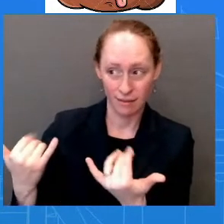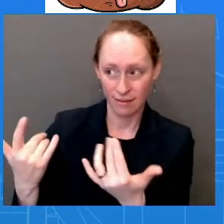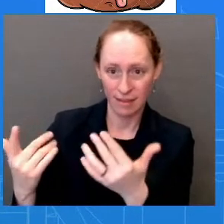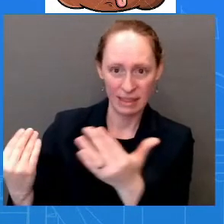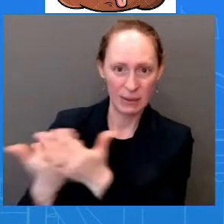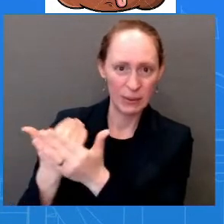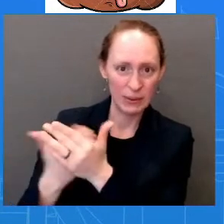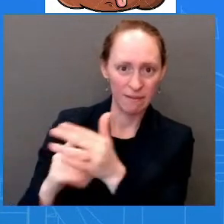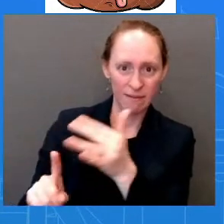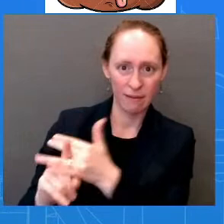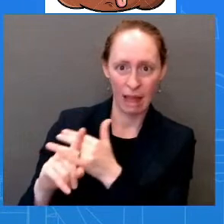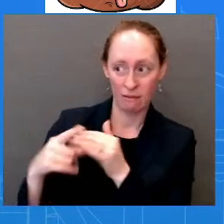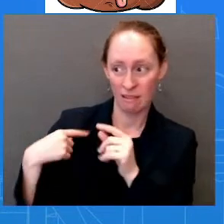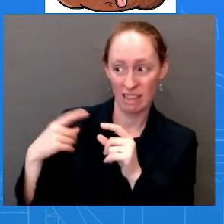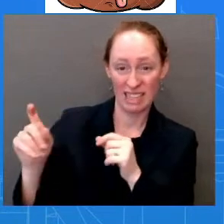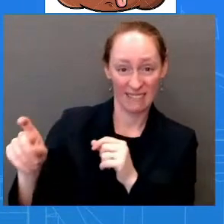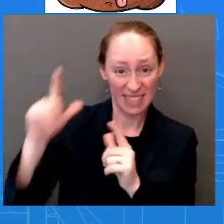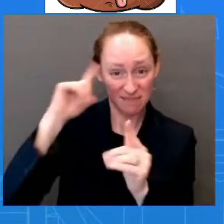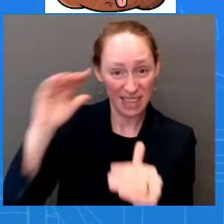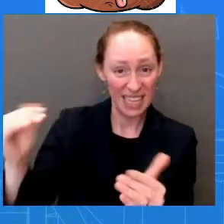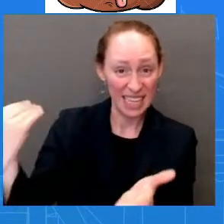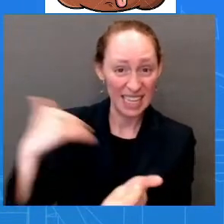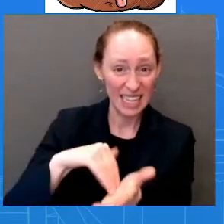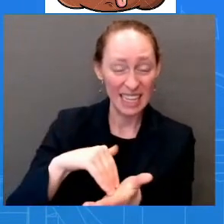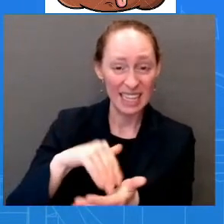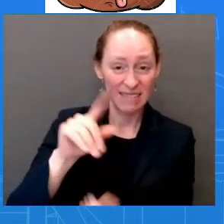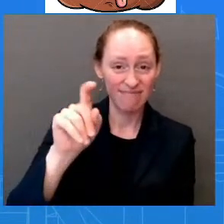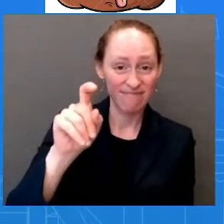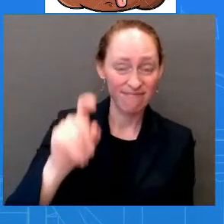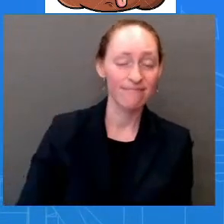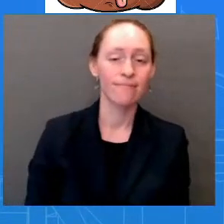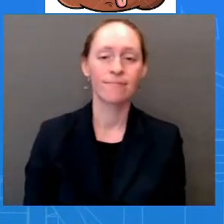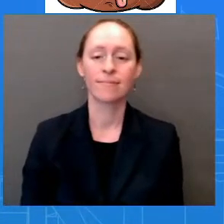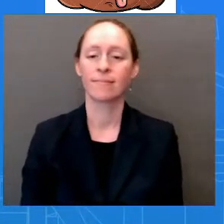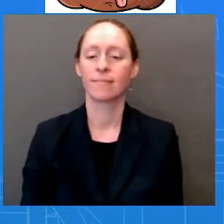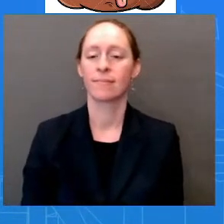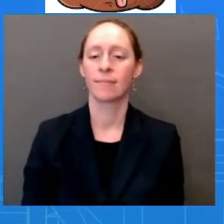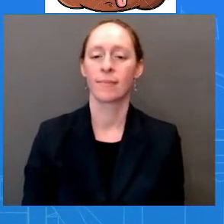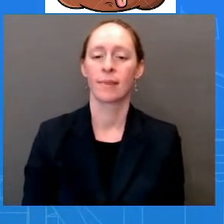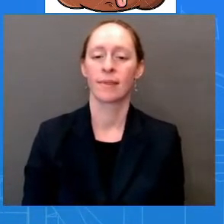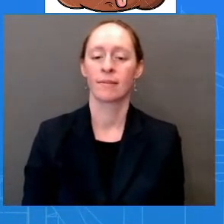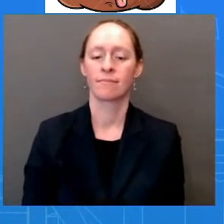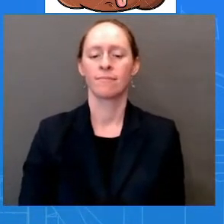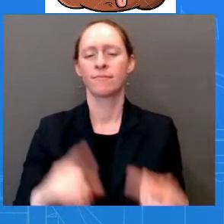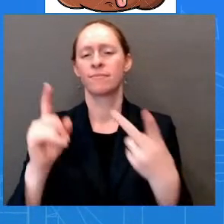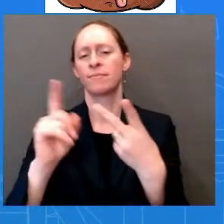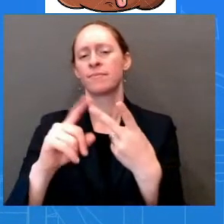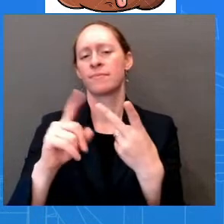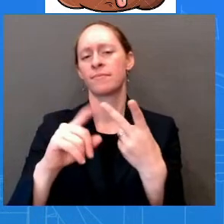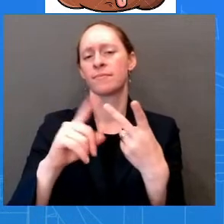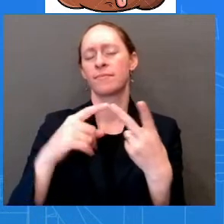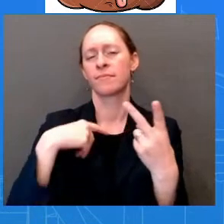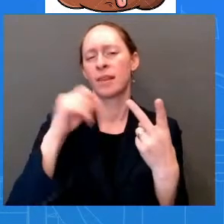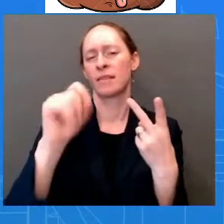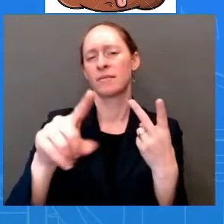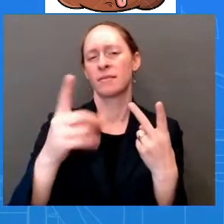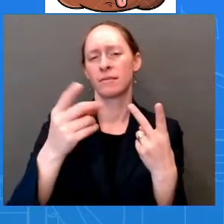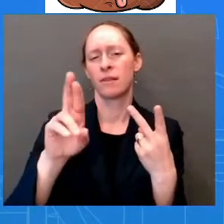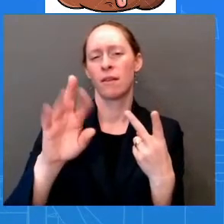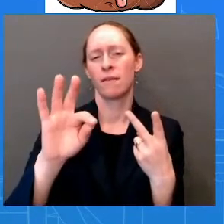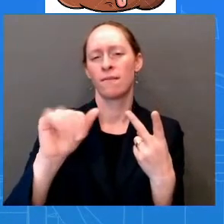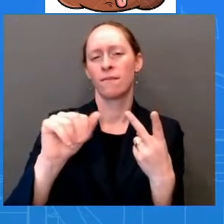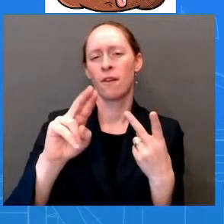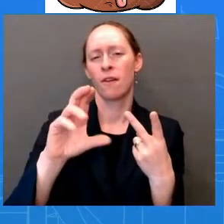you specifically, what was the most difficult moment of the pandemic response for you throughout the last two and a half